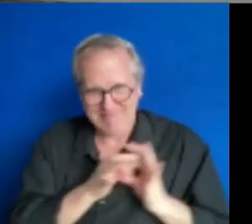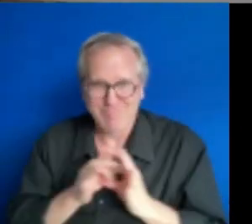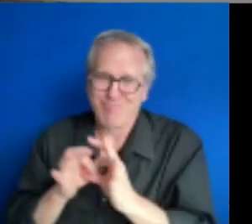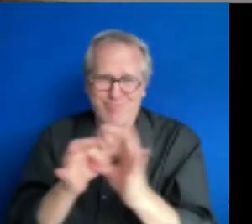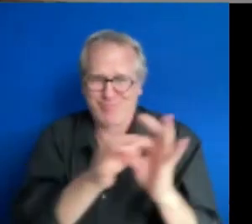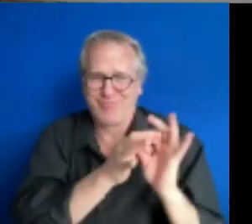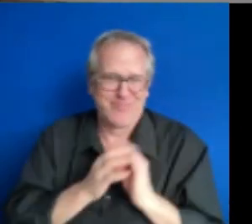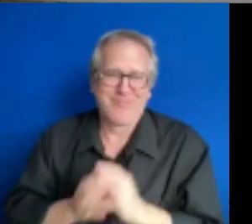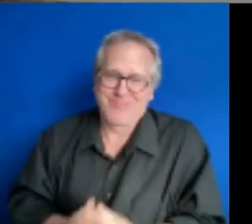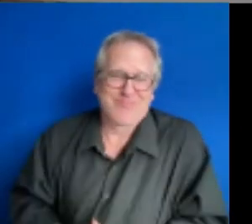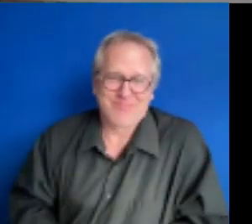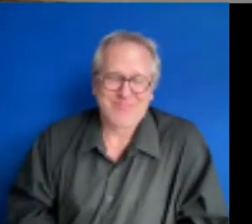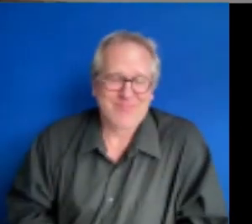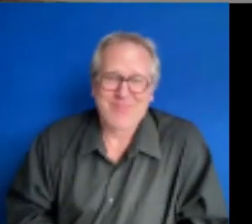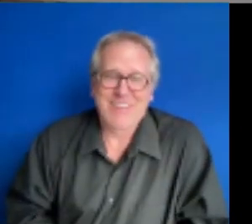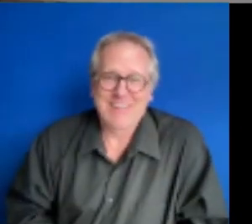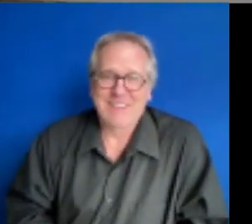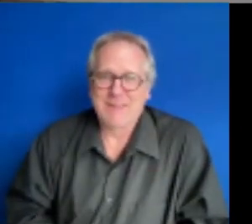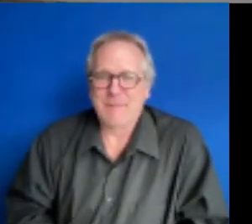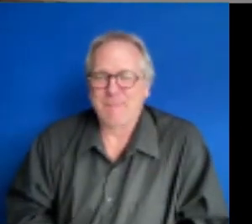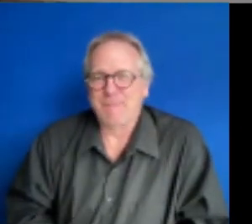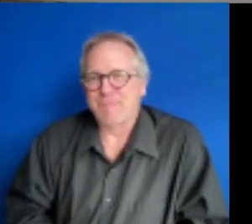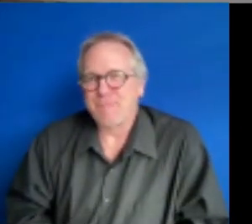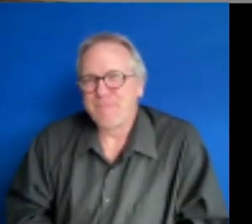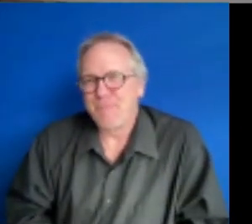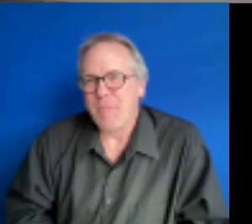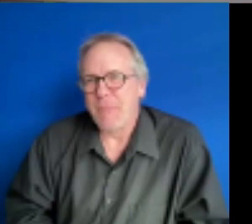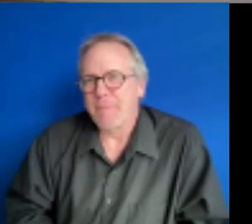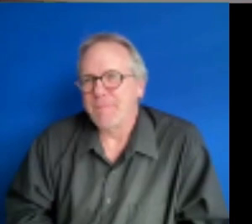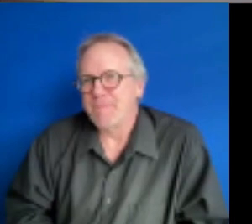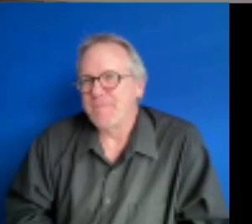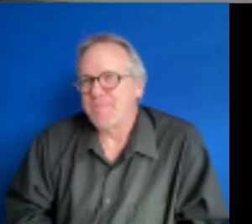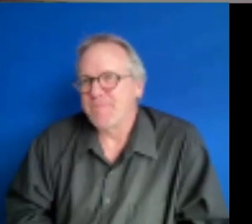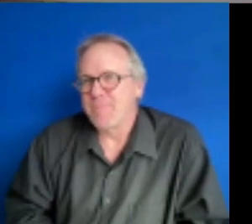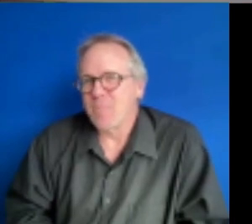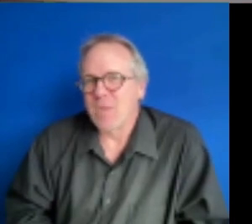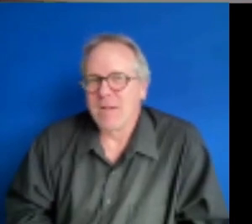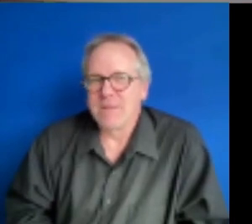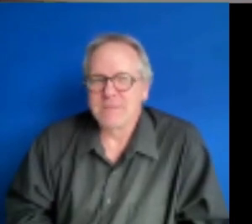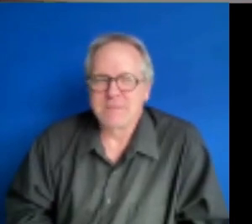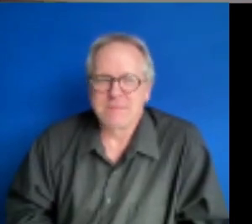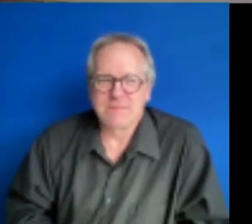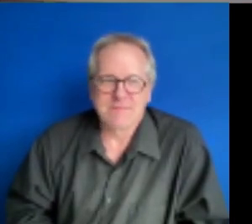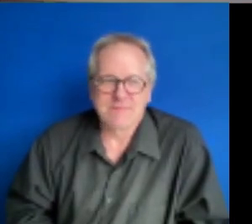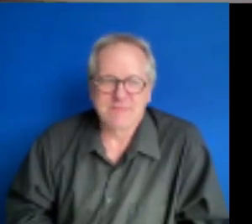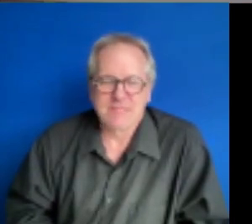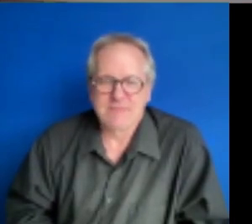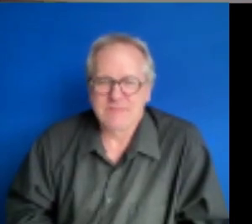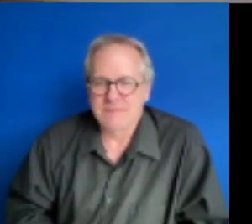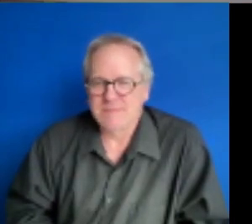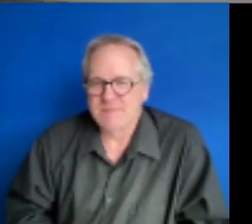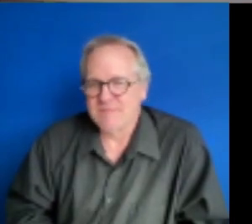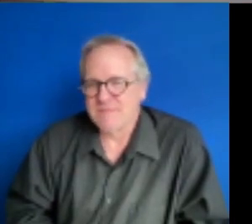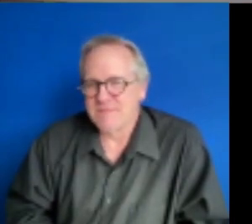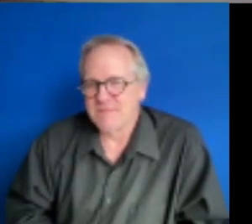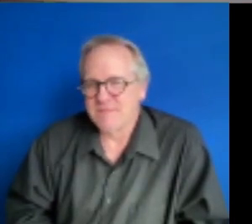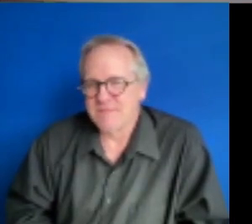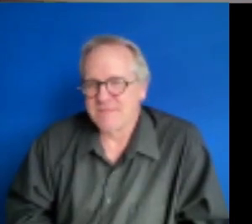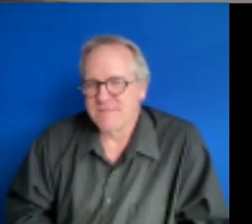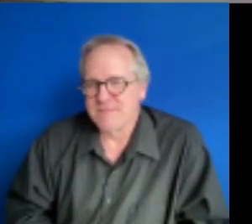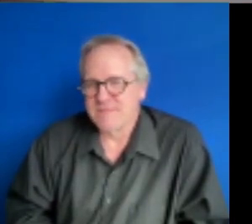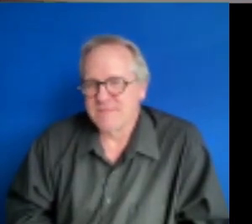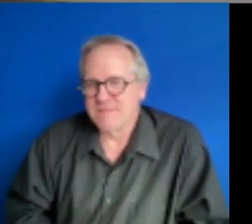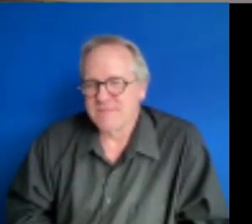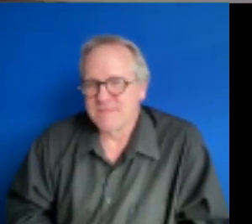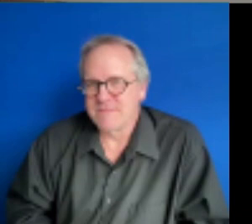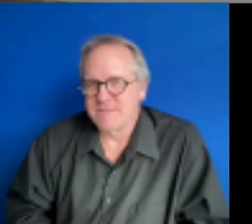I'd like to mention that Rev Jen, to put a warm, Rev